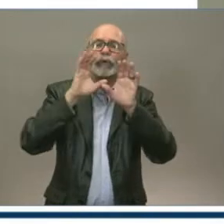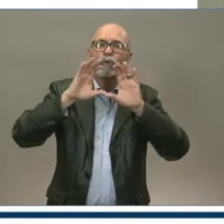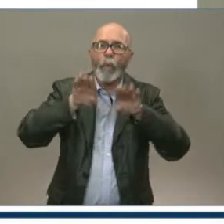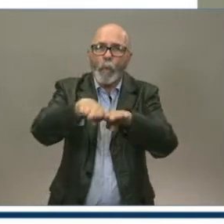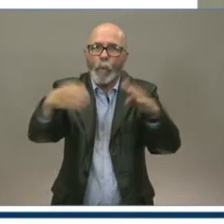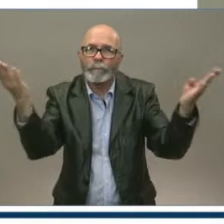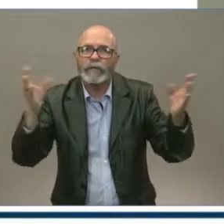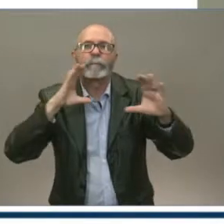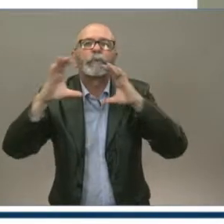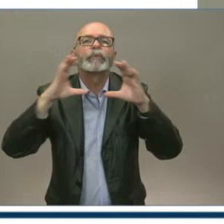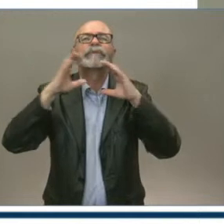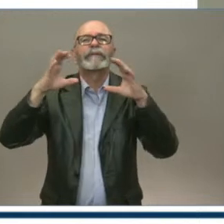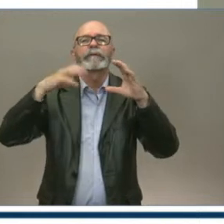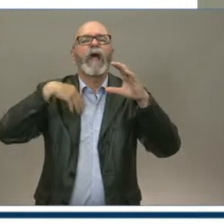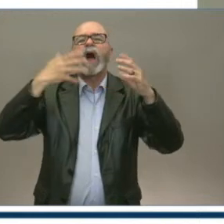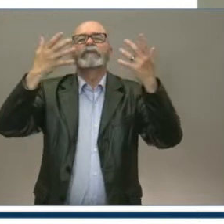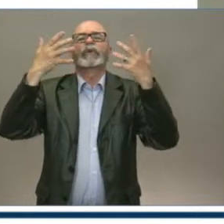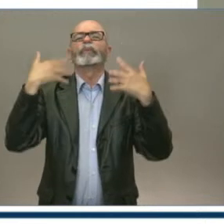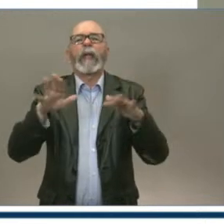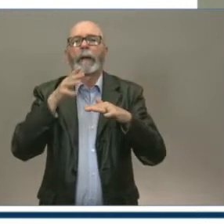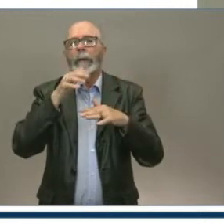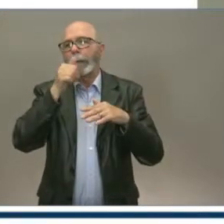we don't want to build.